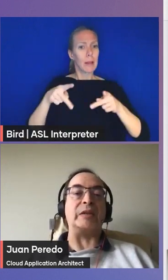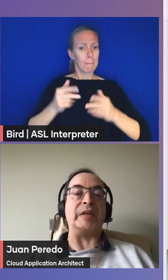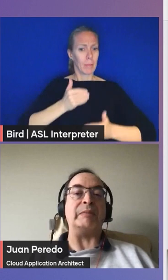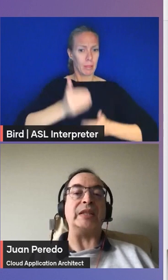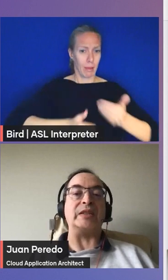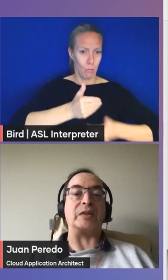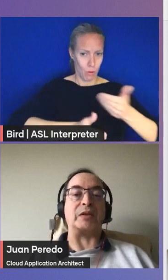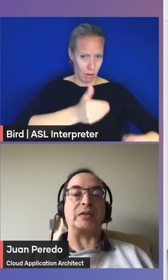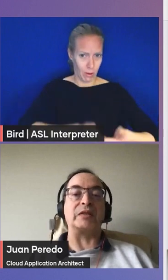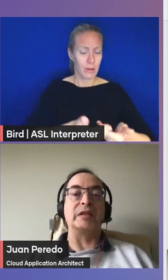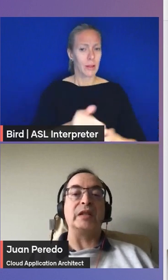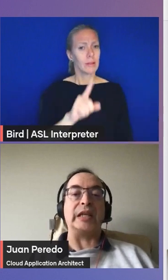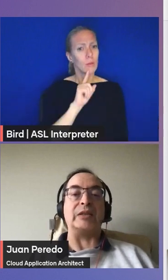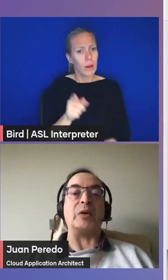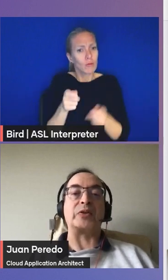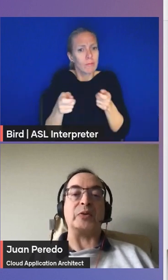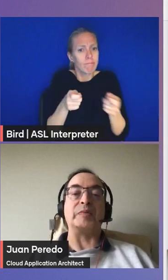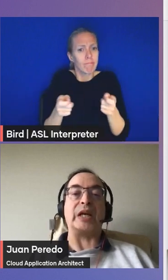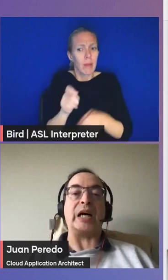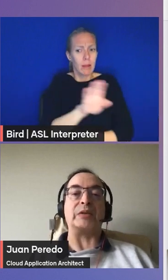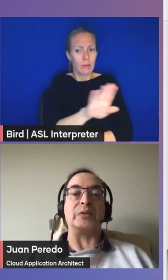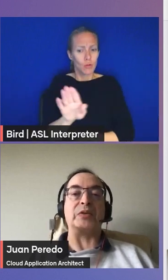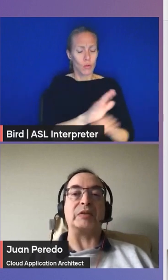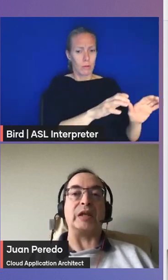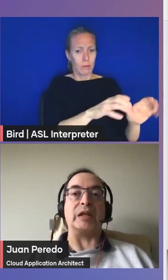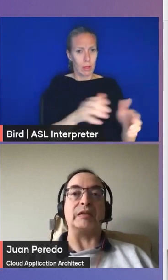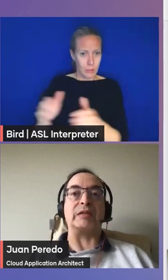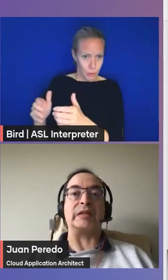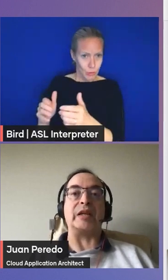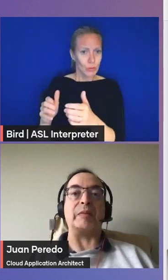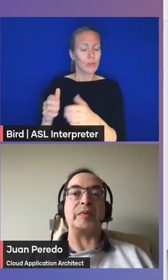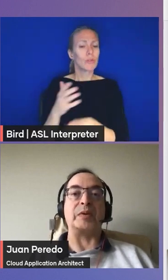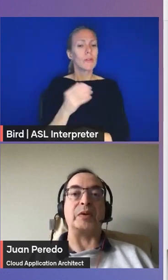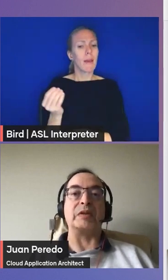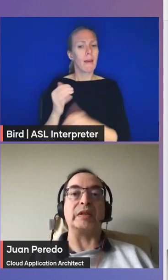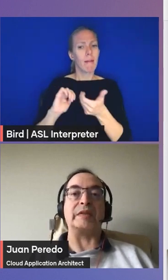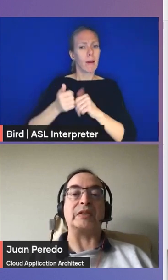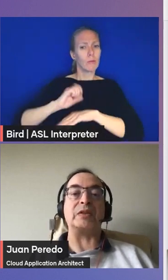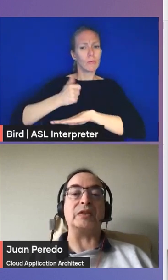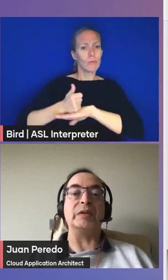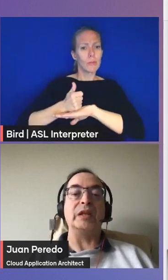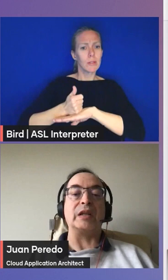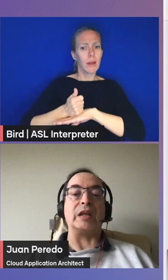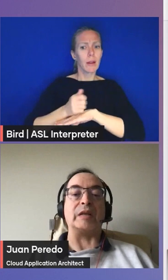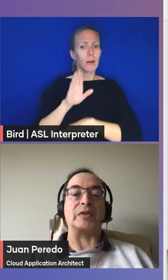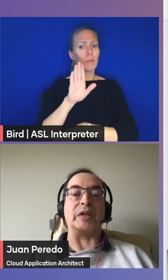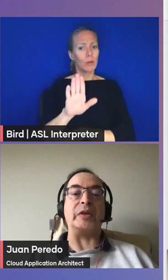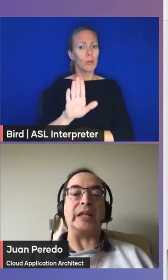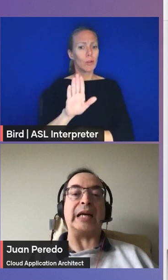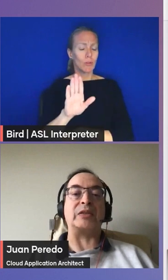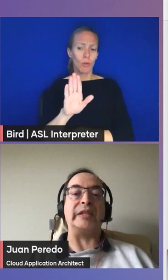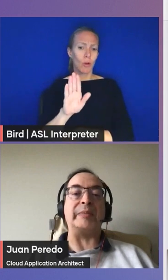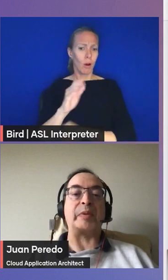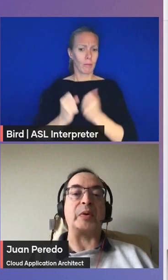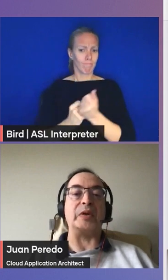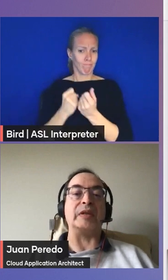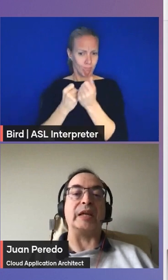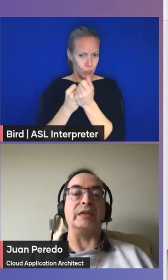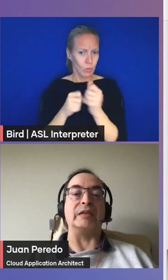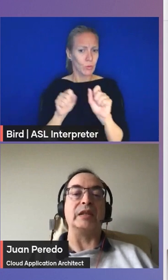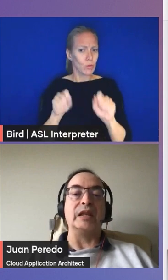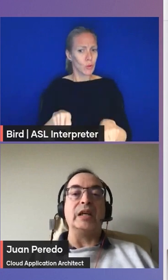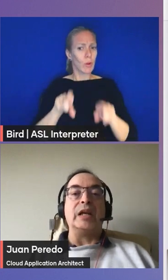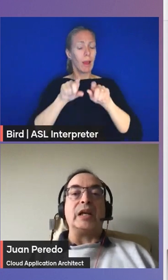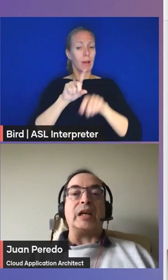and actually managing your clusters, and also how to set up your infrastructure so that you can actually deploy